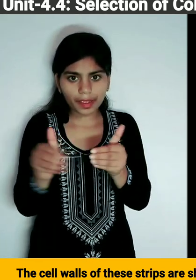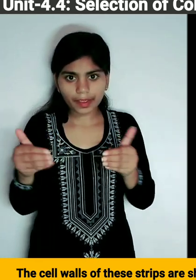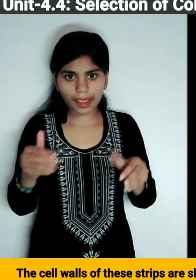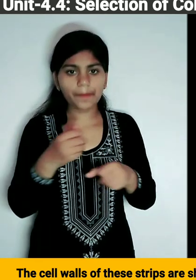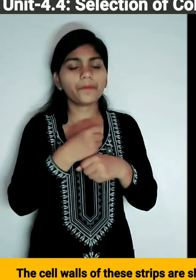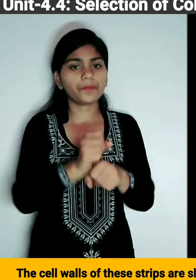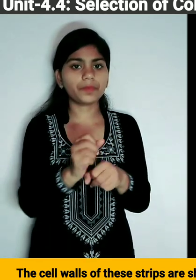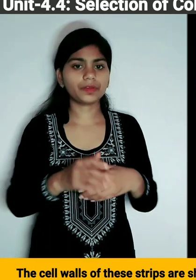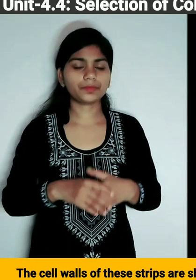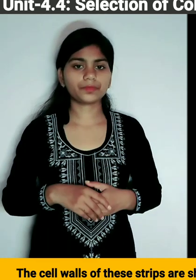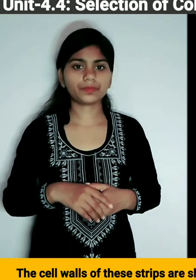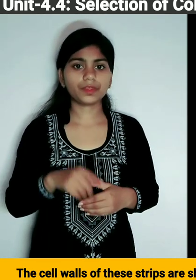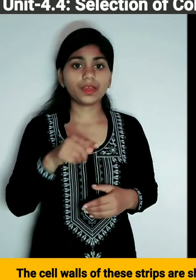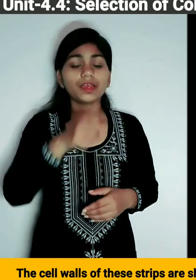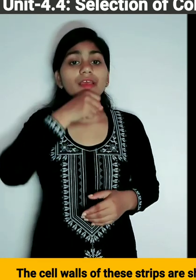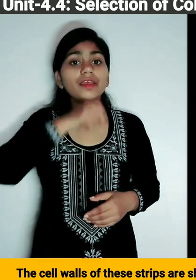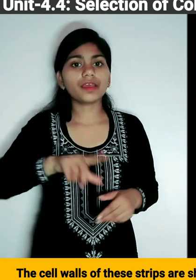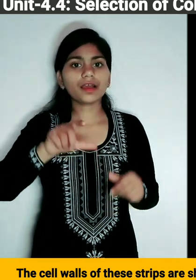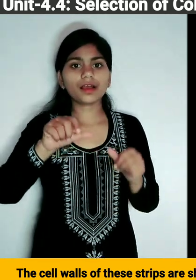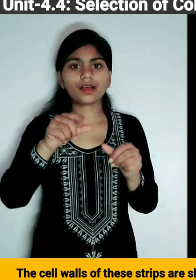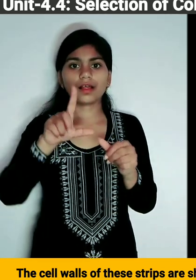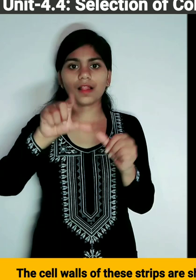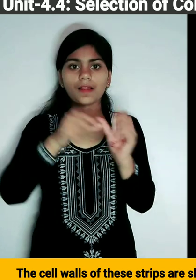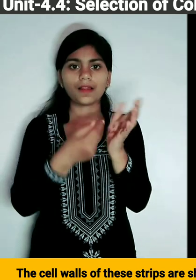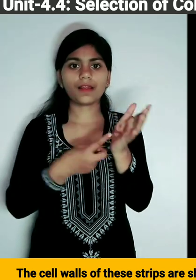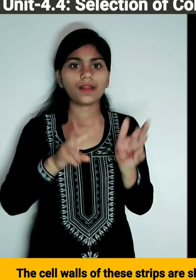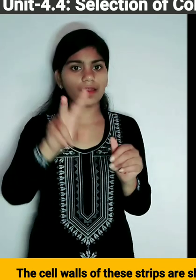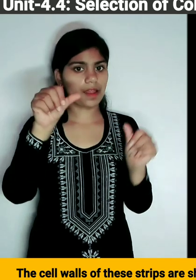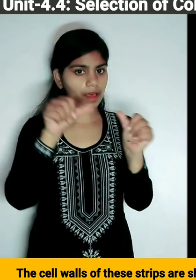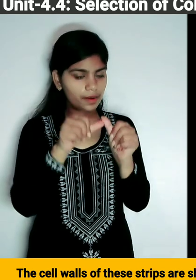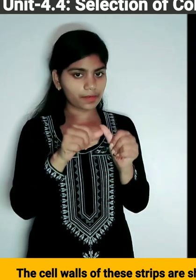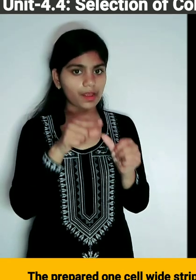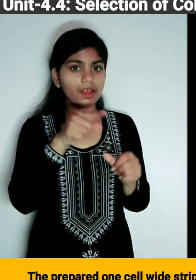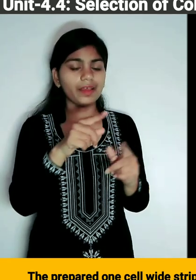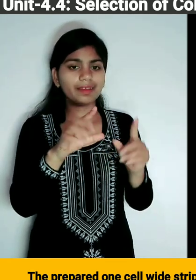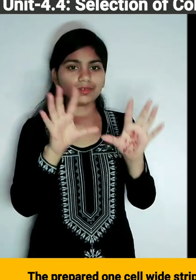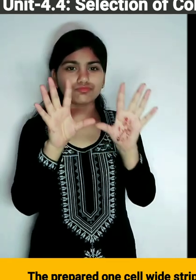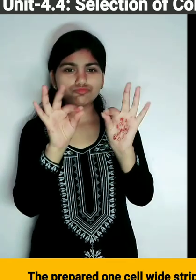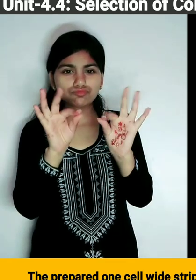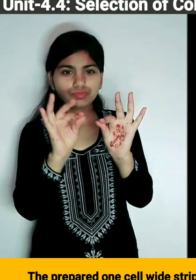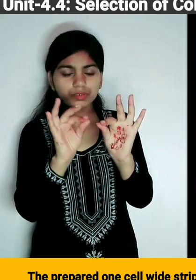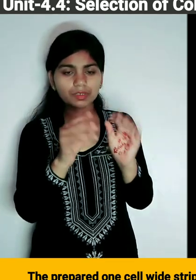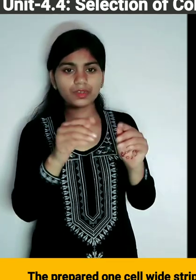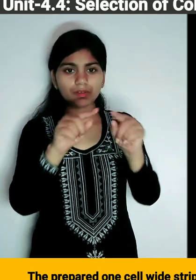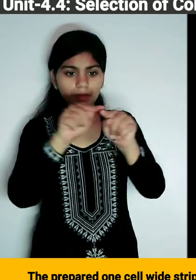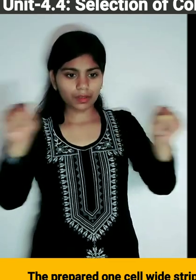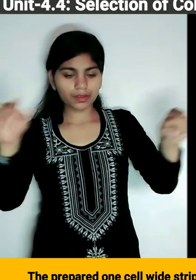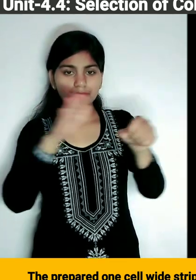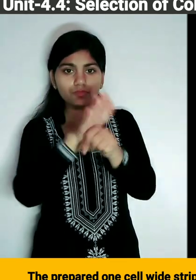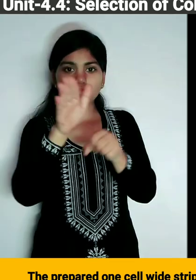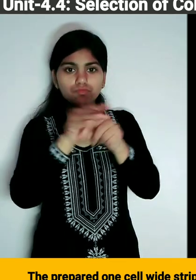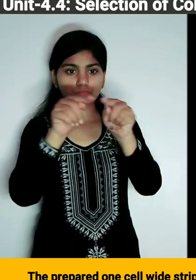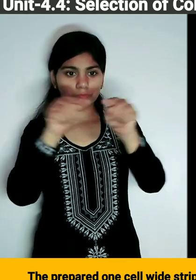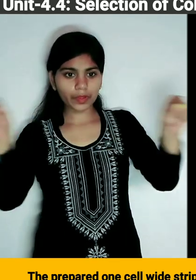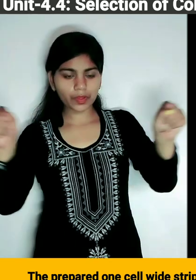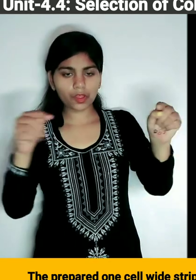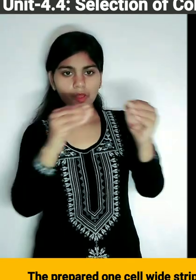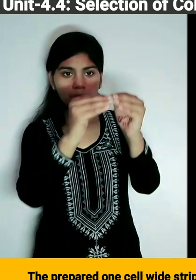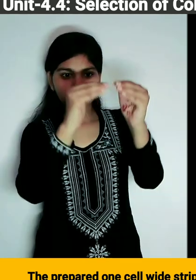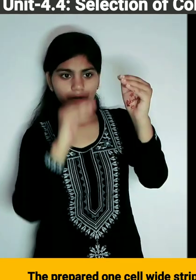between the 2 adjacent royal cells. The prepared 1 cell wide strip of